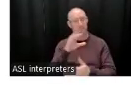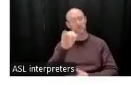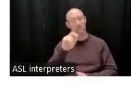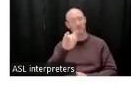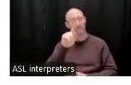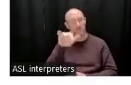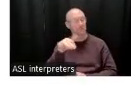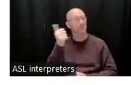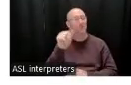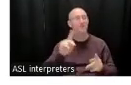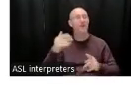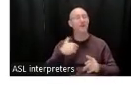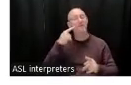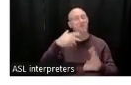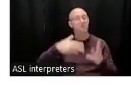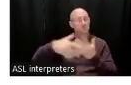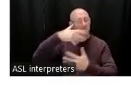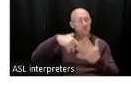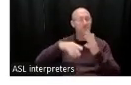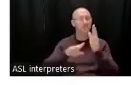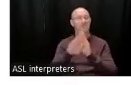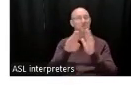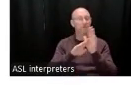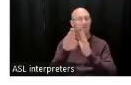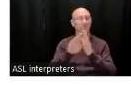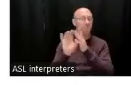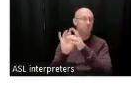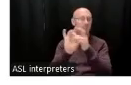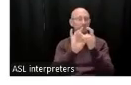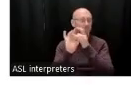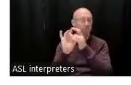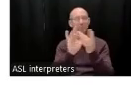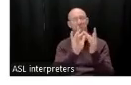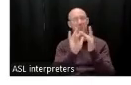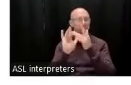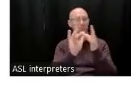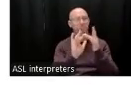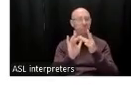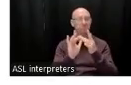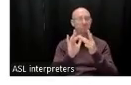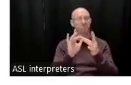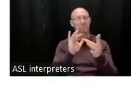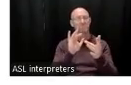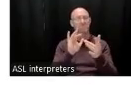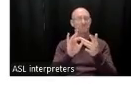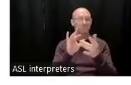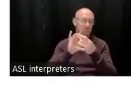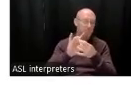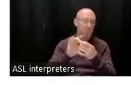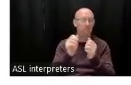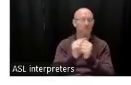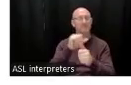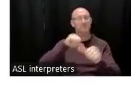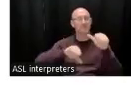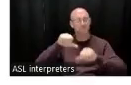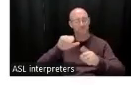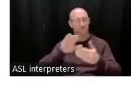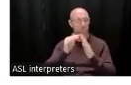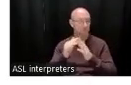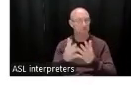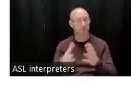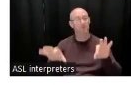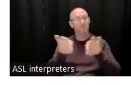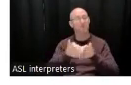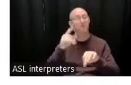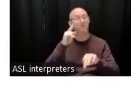anyone has for just socializing and building rapport and feeling connected to a scientific community. That can be important for keeping morale